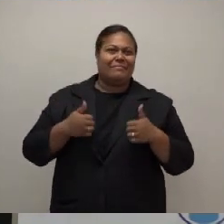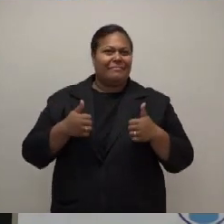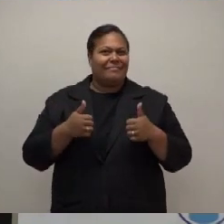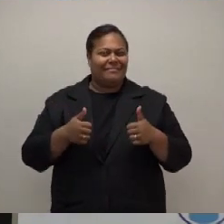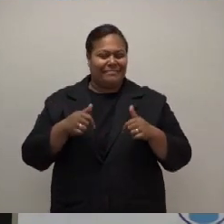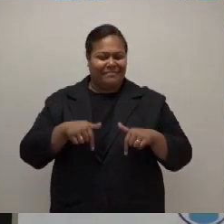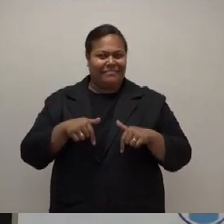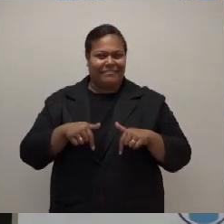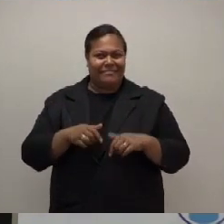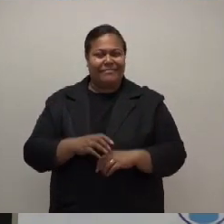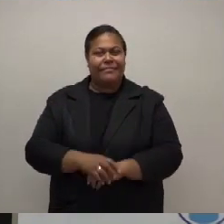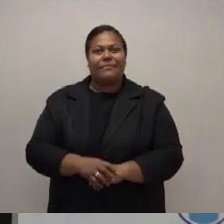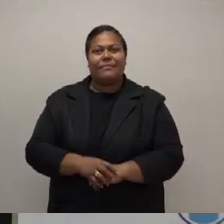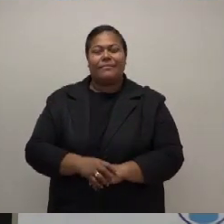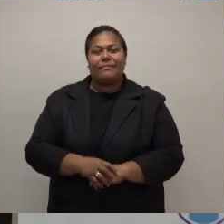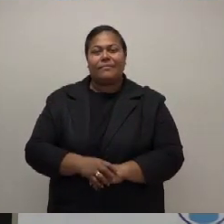country.